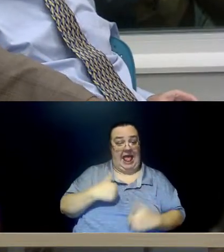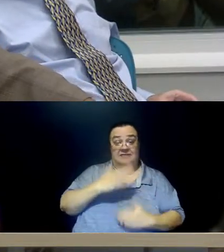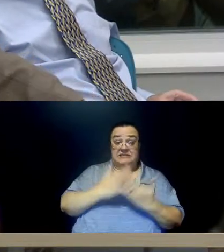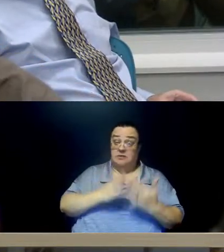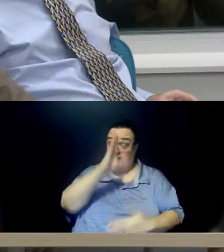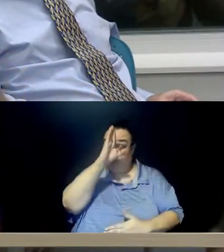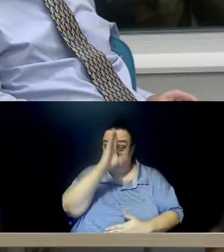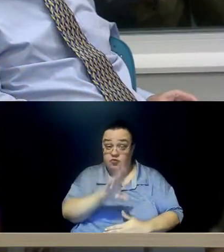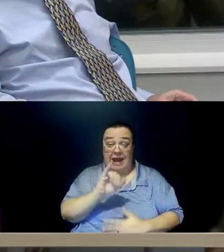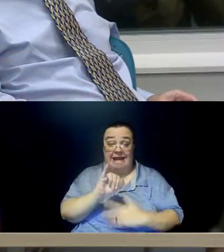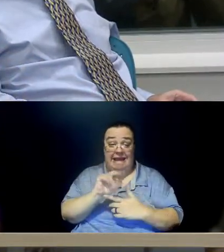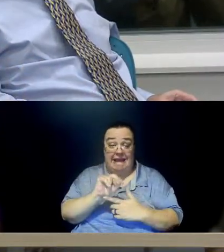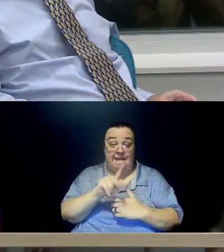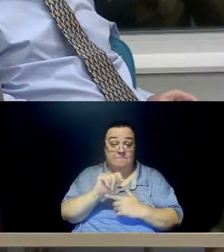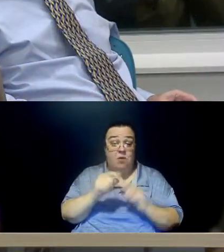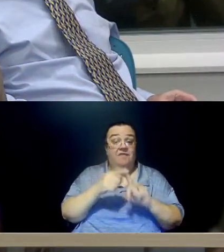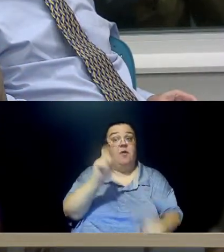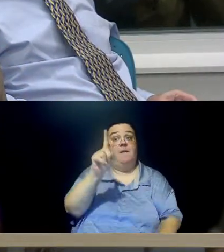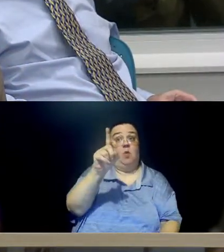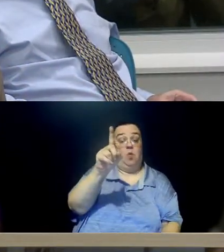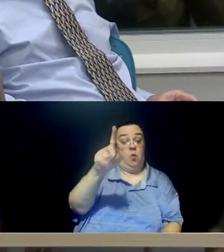all and